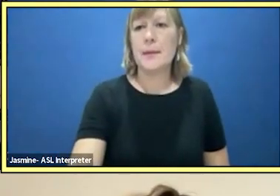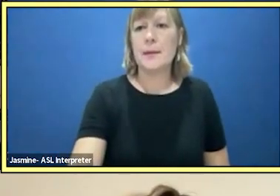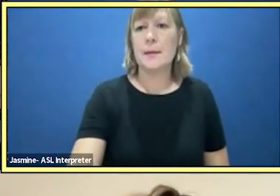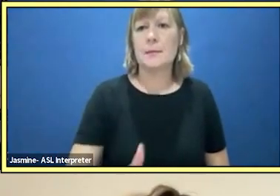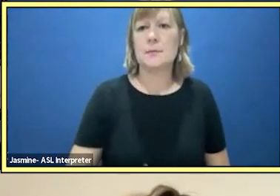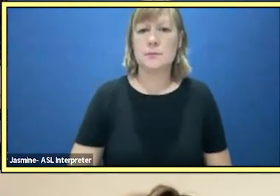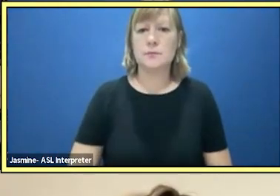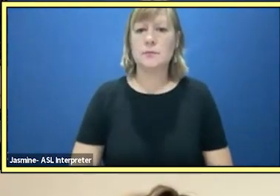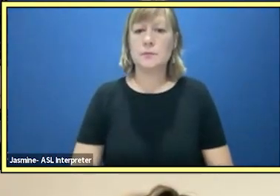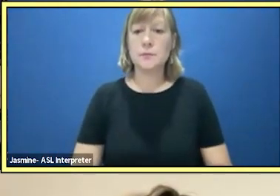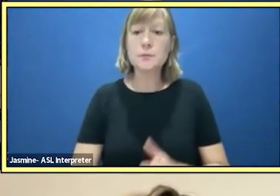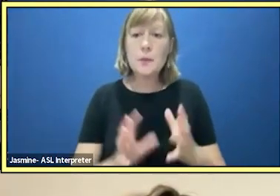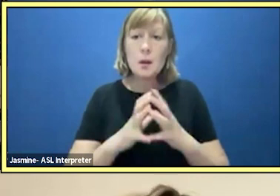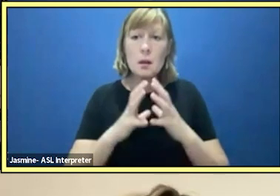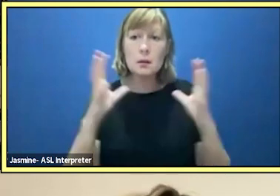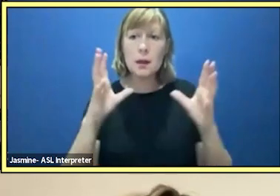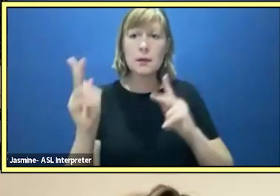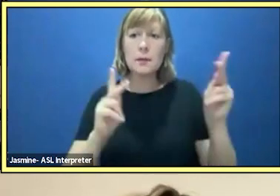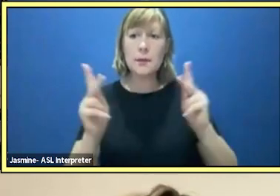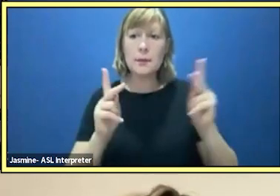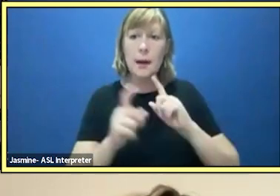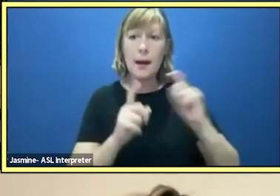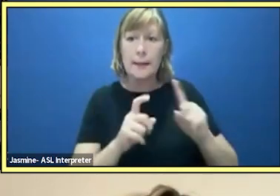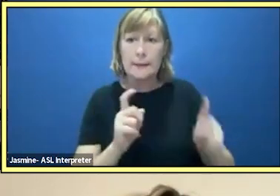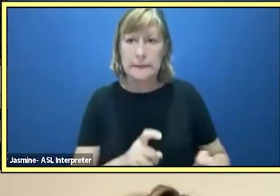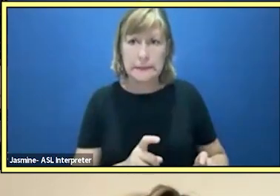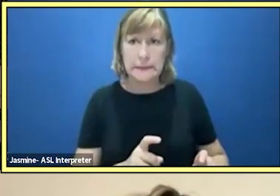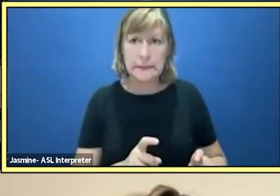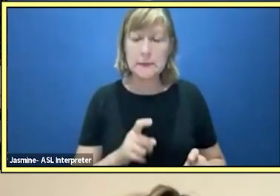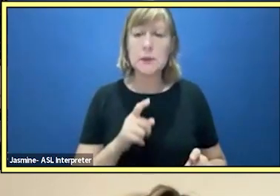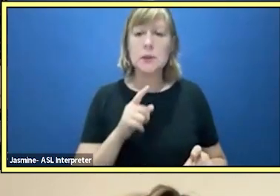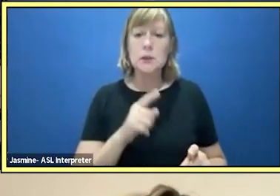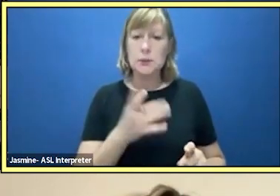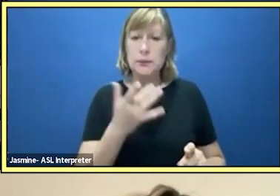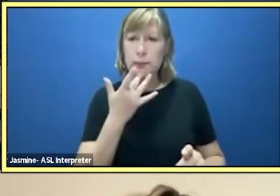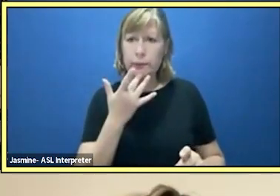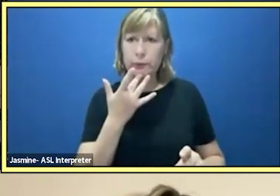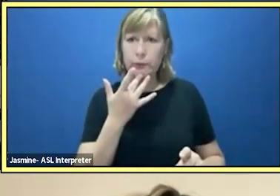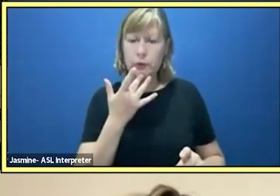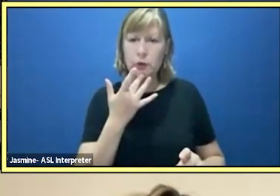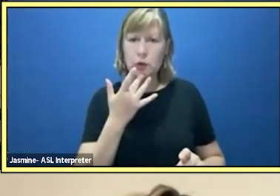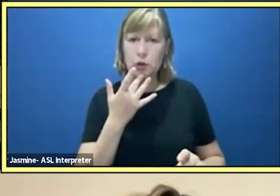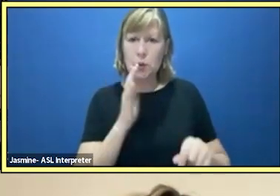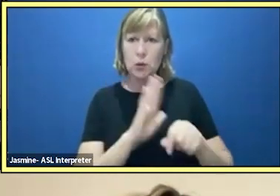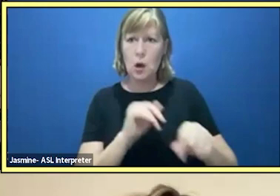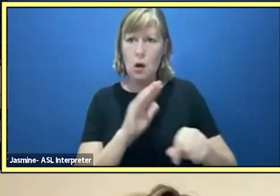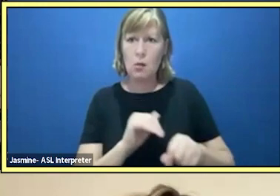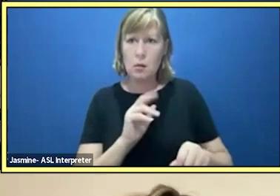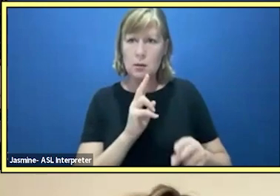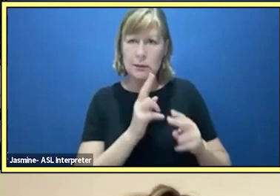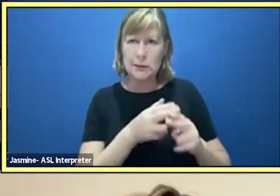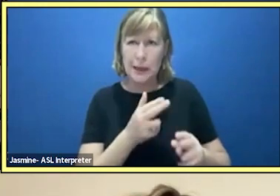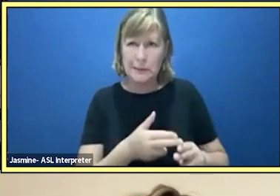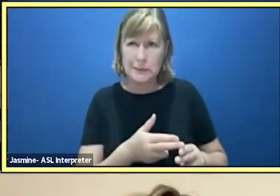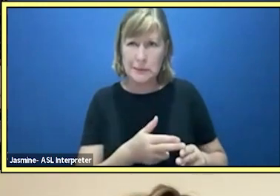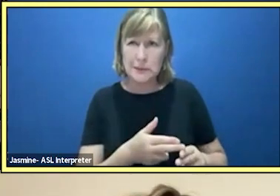putting questions in the chat. So would you prefer that we look and call on people rather than it just filling up in the chat? Because it's like whoever